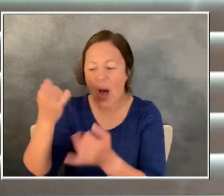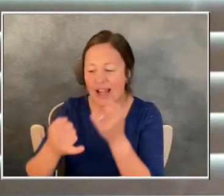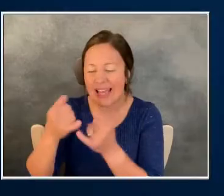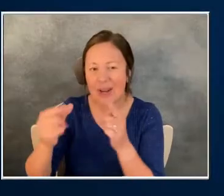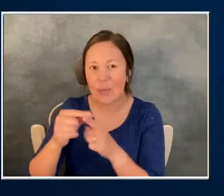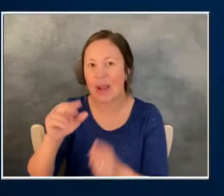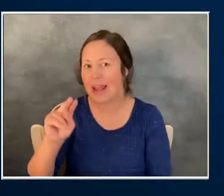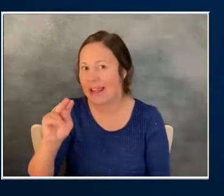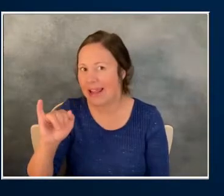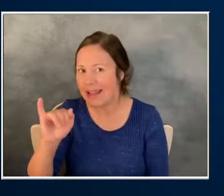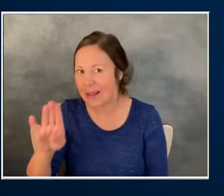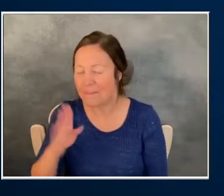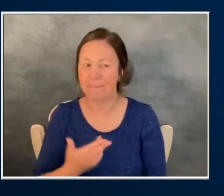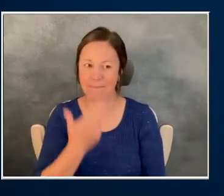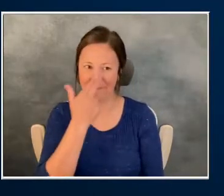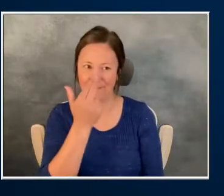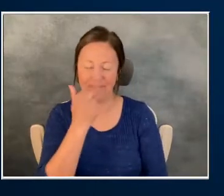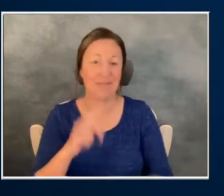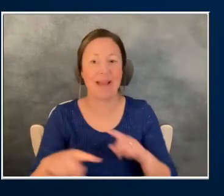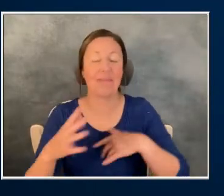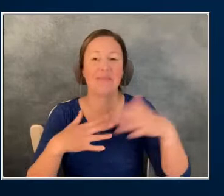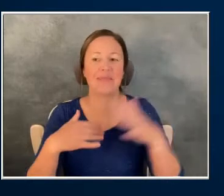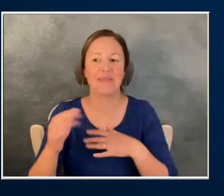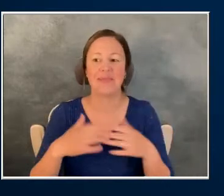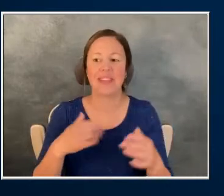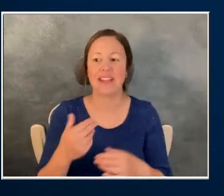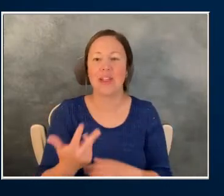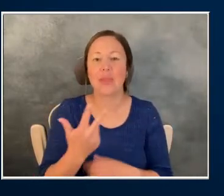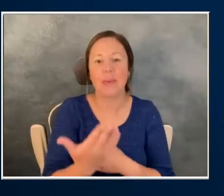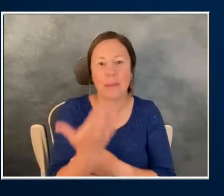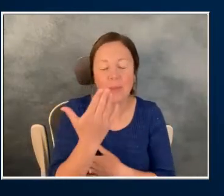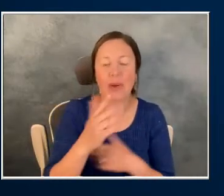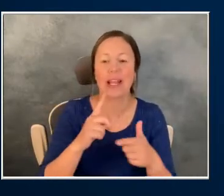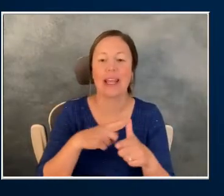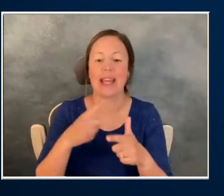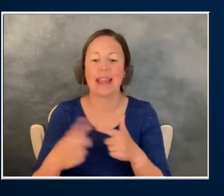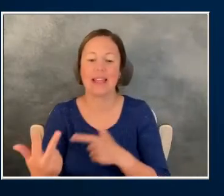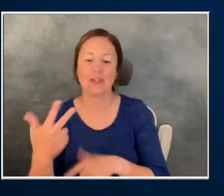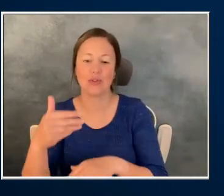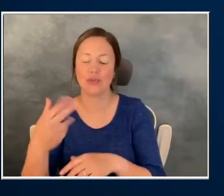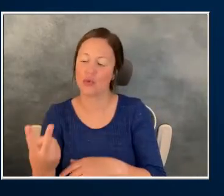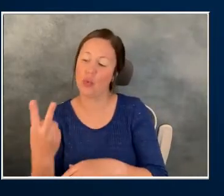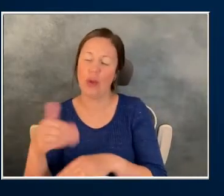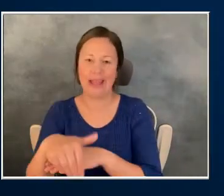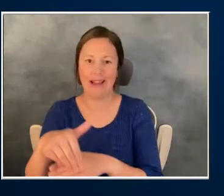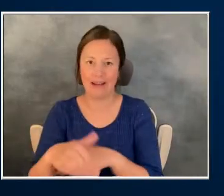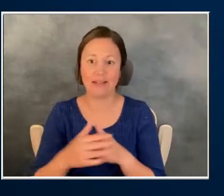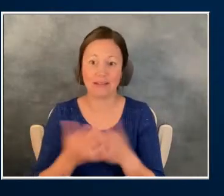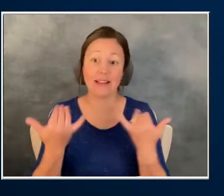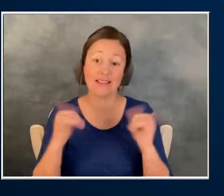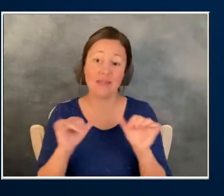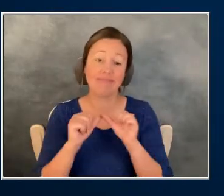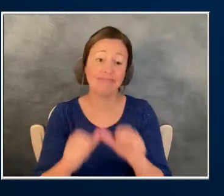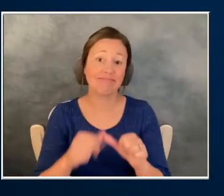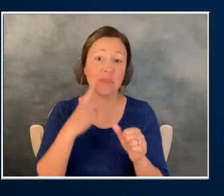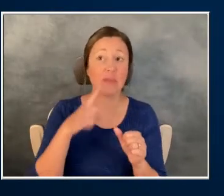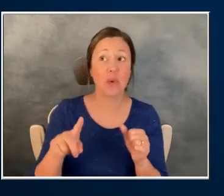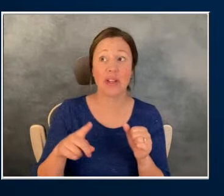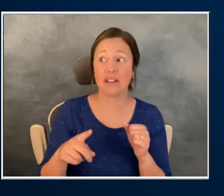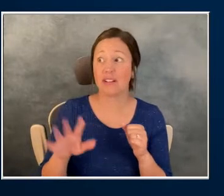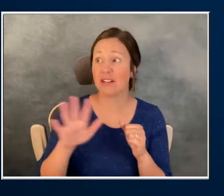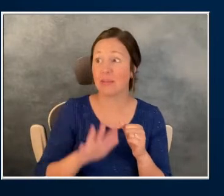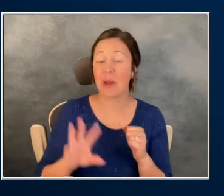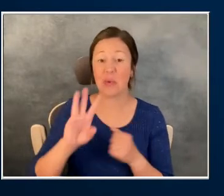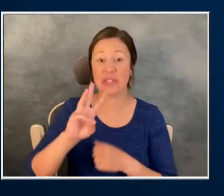funny. But yeah, so I take like 3 in the morning and 2 at night. So, and I'm still on them. Yeah, I've been on them for about